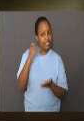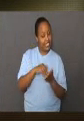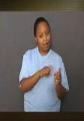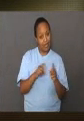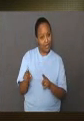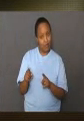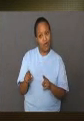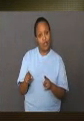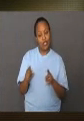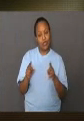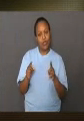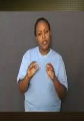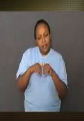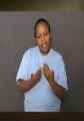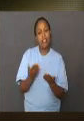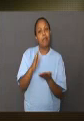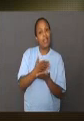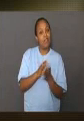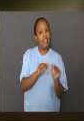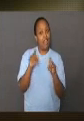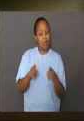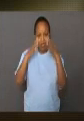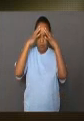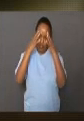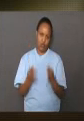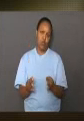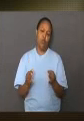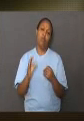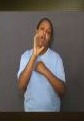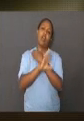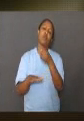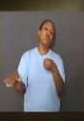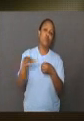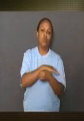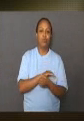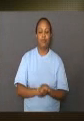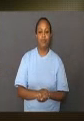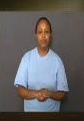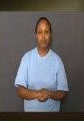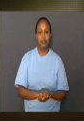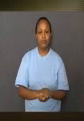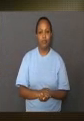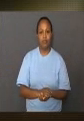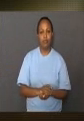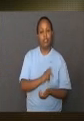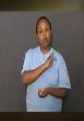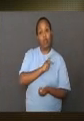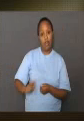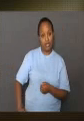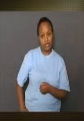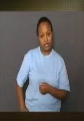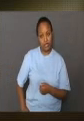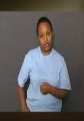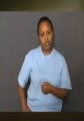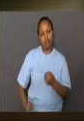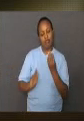decided how to distribute them throughout the country. The monarchs tended to